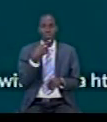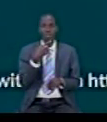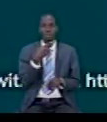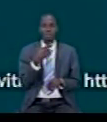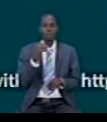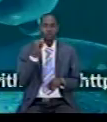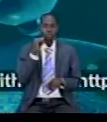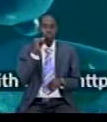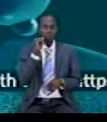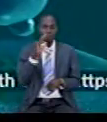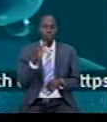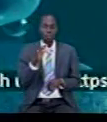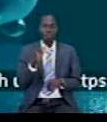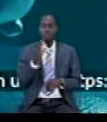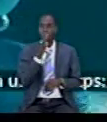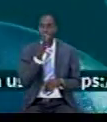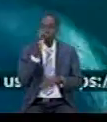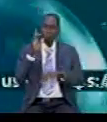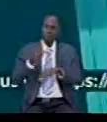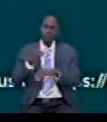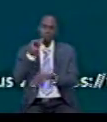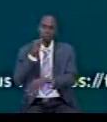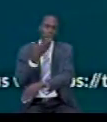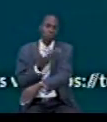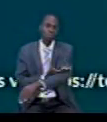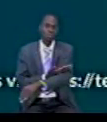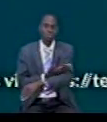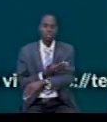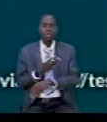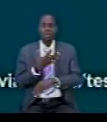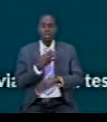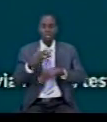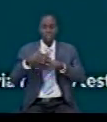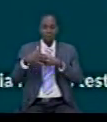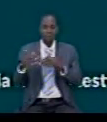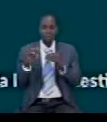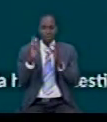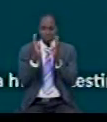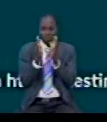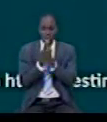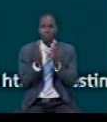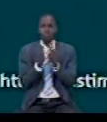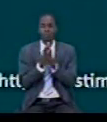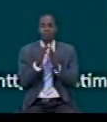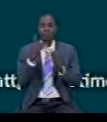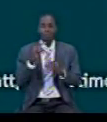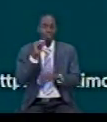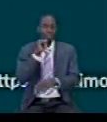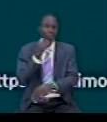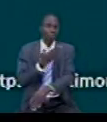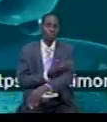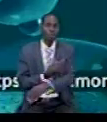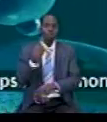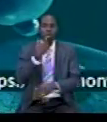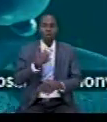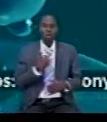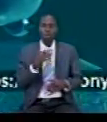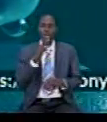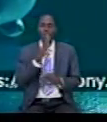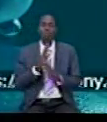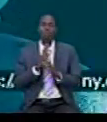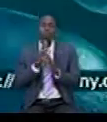on her daughter. And just after that, after the prayer, the girl who had been vomiting and so